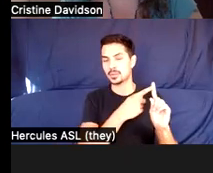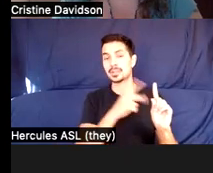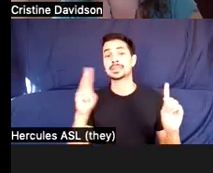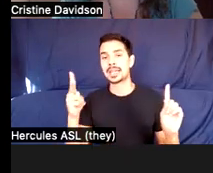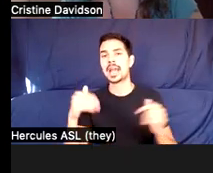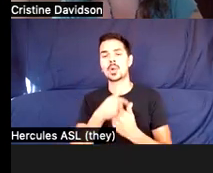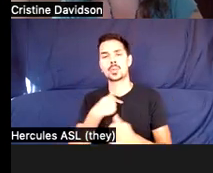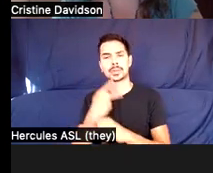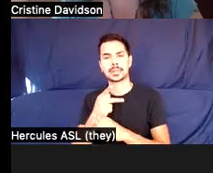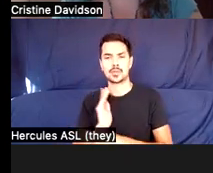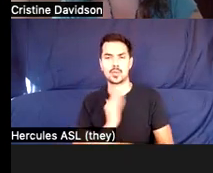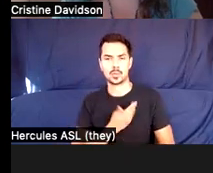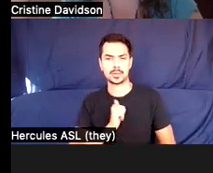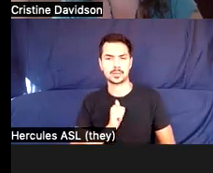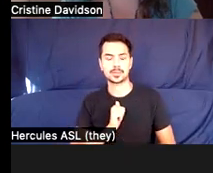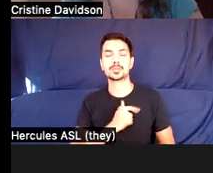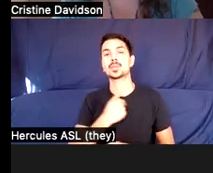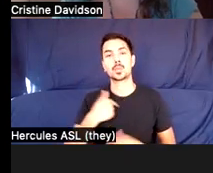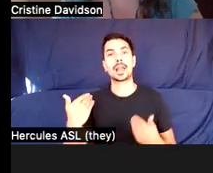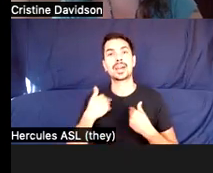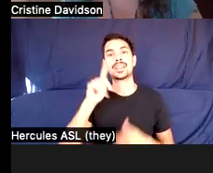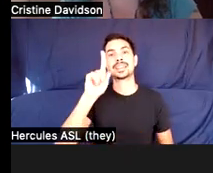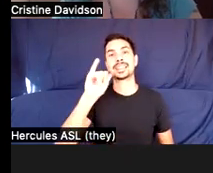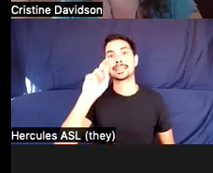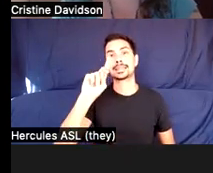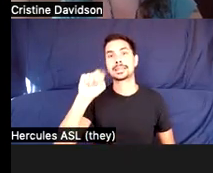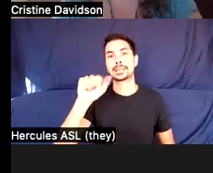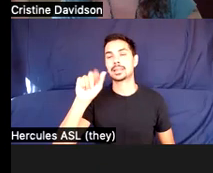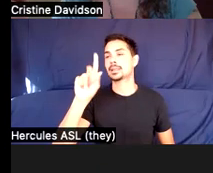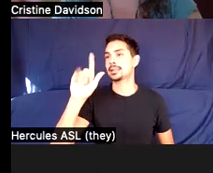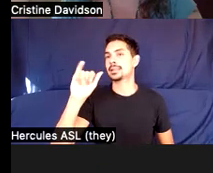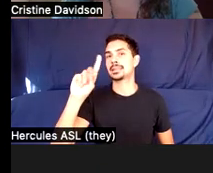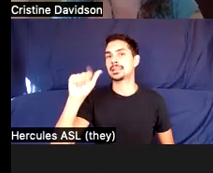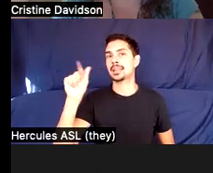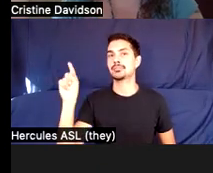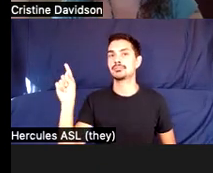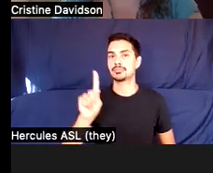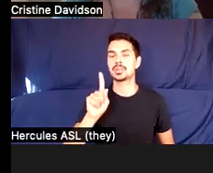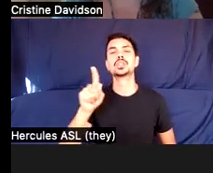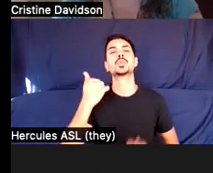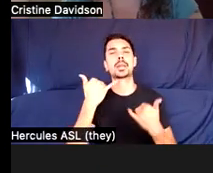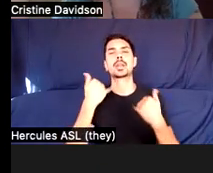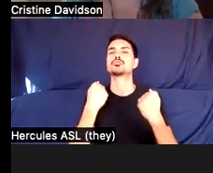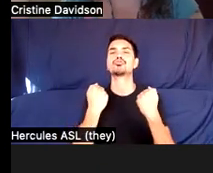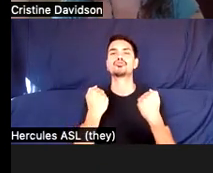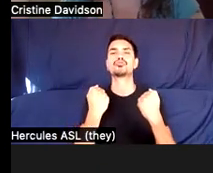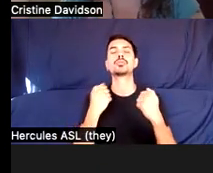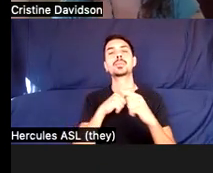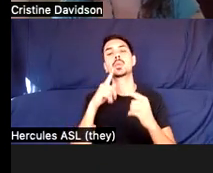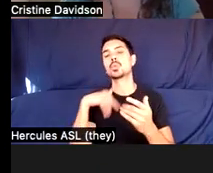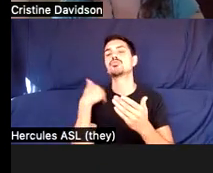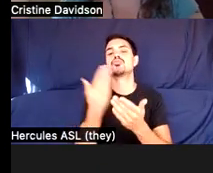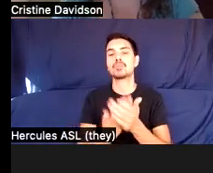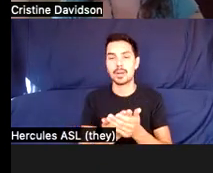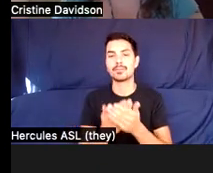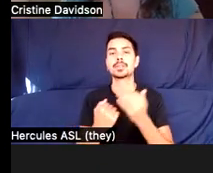care of ourselves? And we'll have Linda join us. She's on the road right now, but she'll be joining us to help with that final module of the day. And